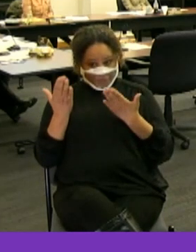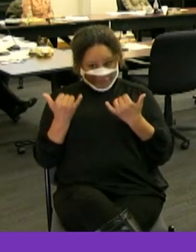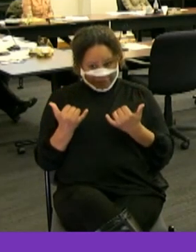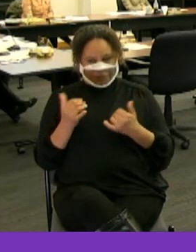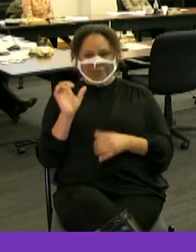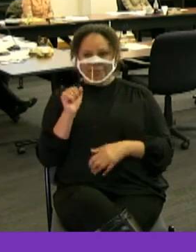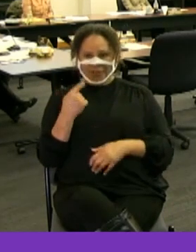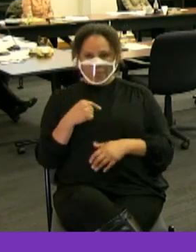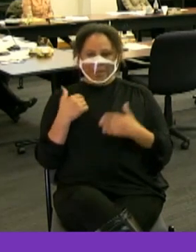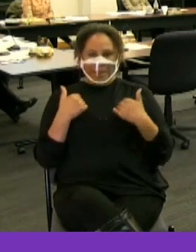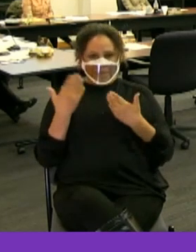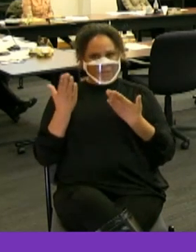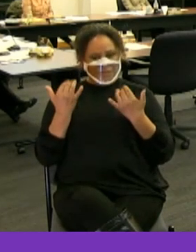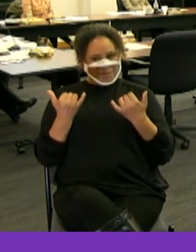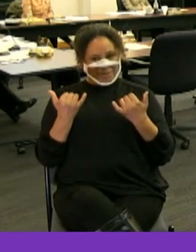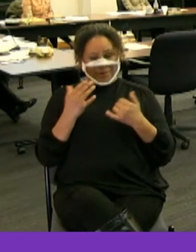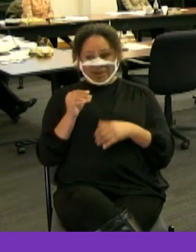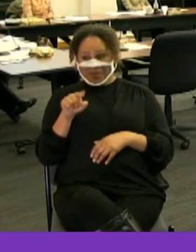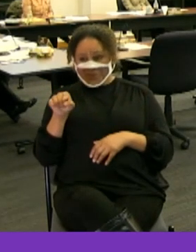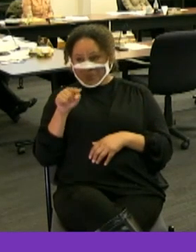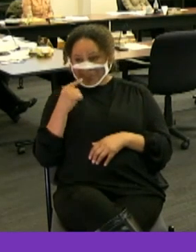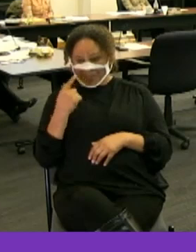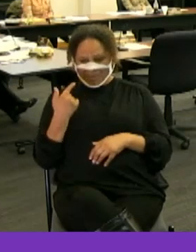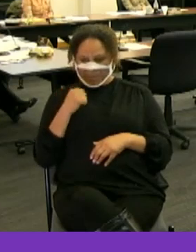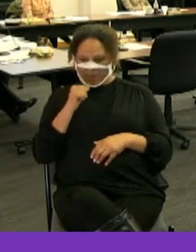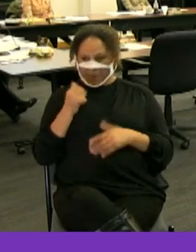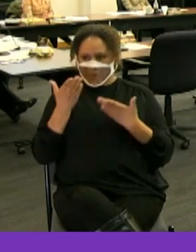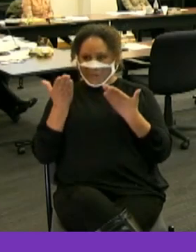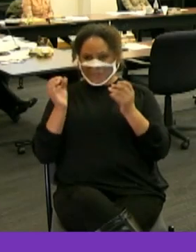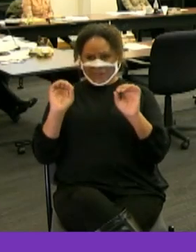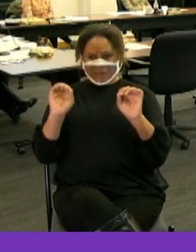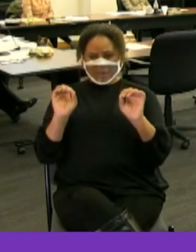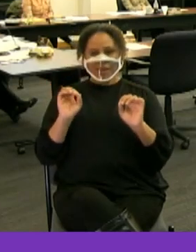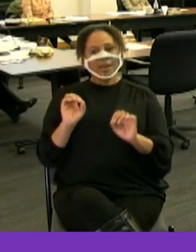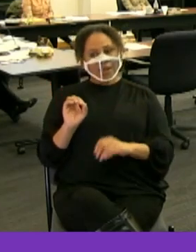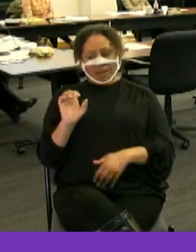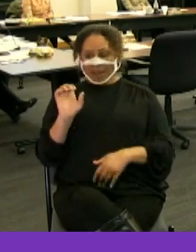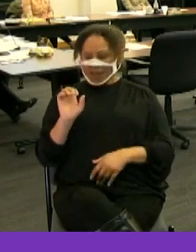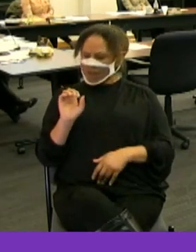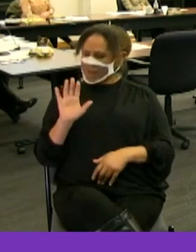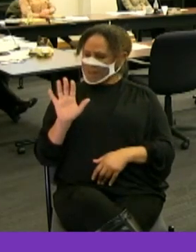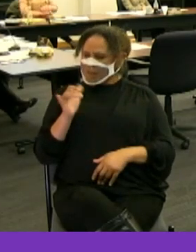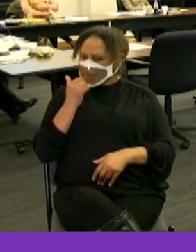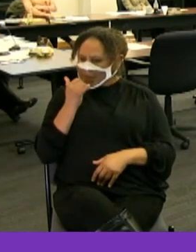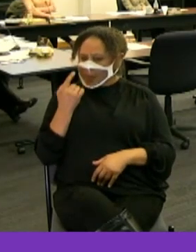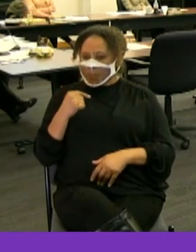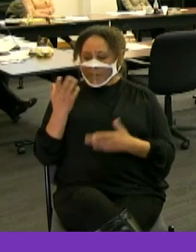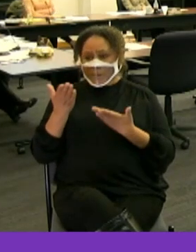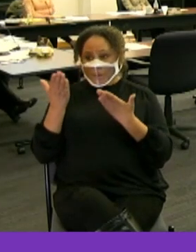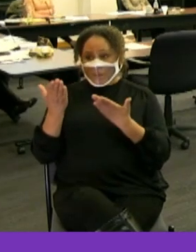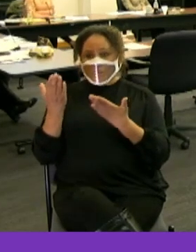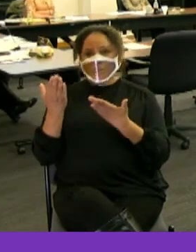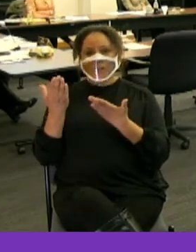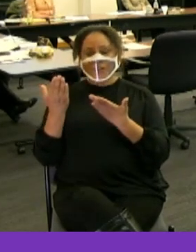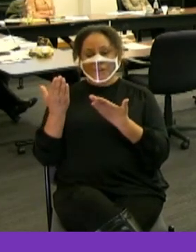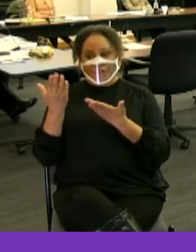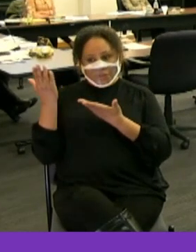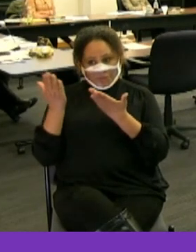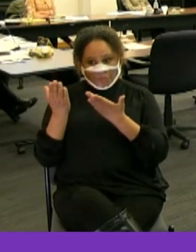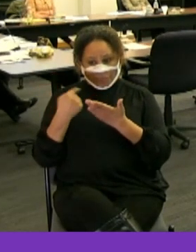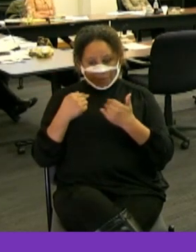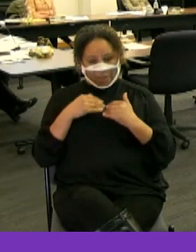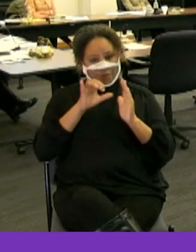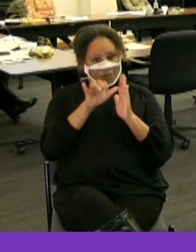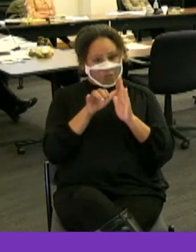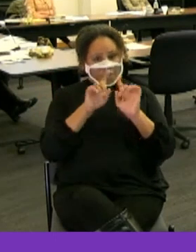do. And for you guys to say that we don't offer anything, we do. And the YouTube, I mean, we've got the YouTube